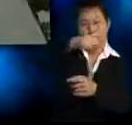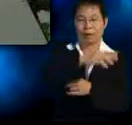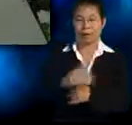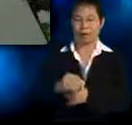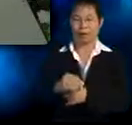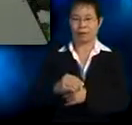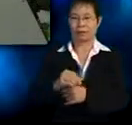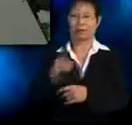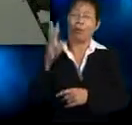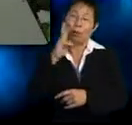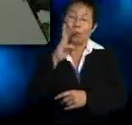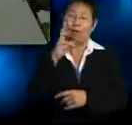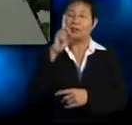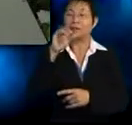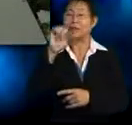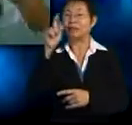and distilled water.